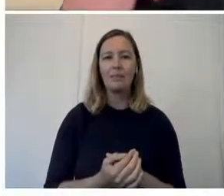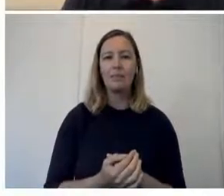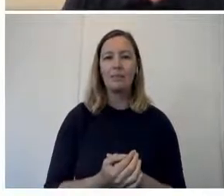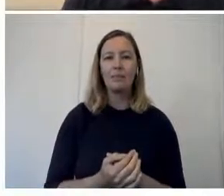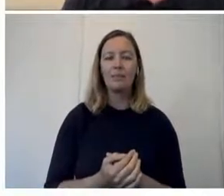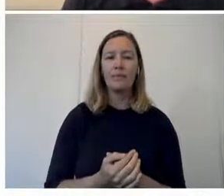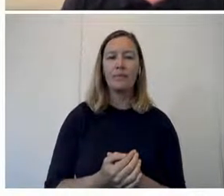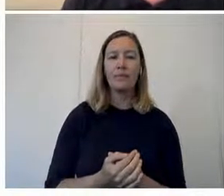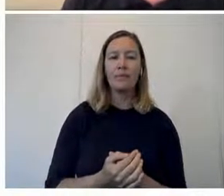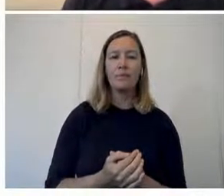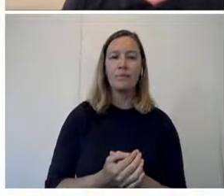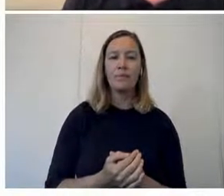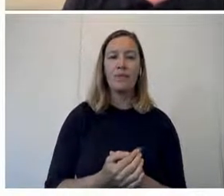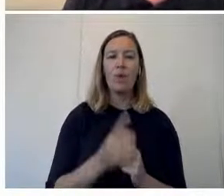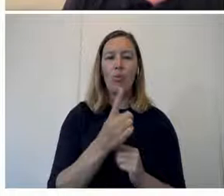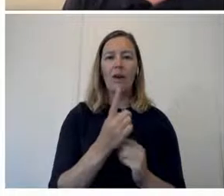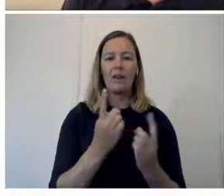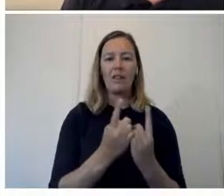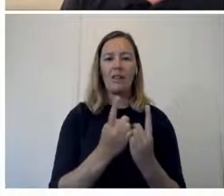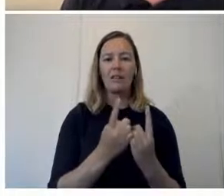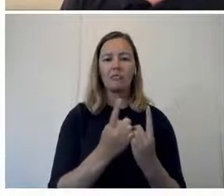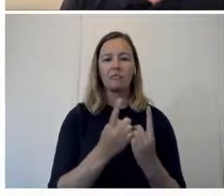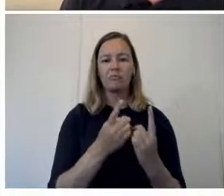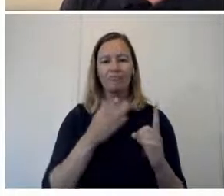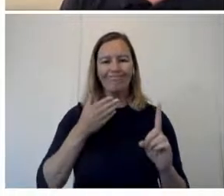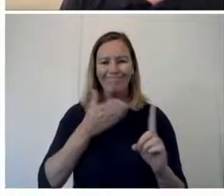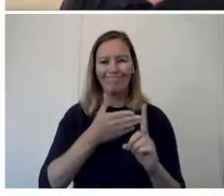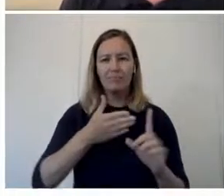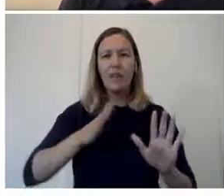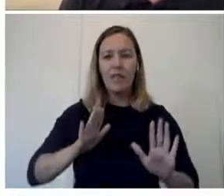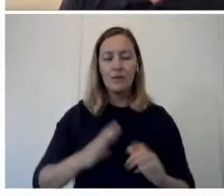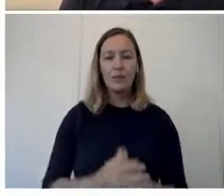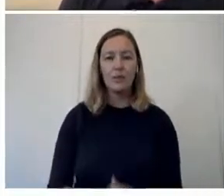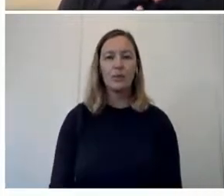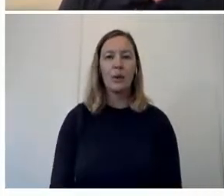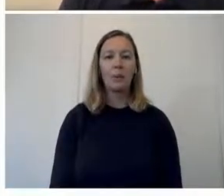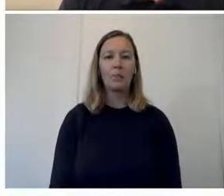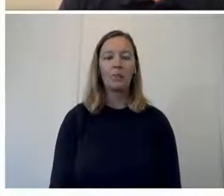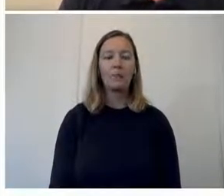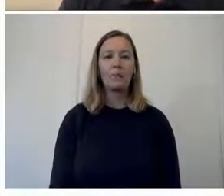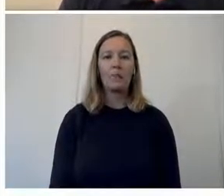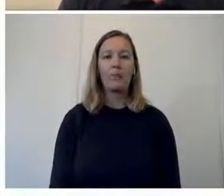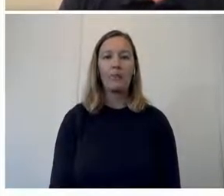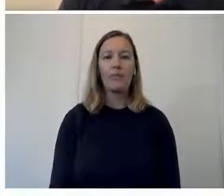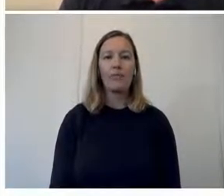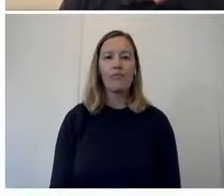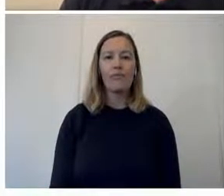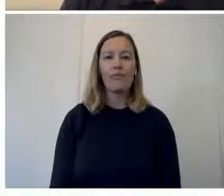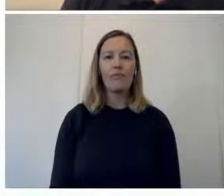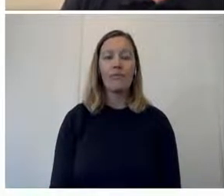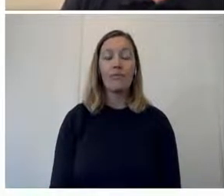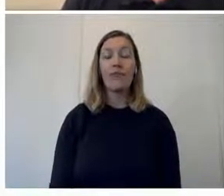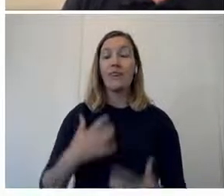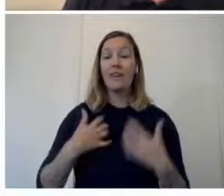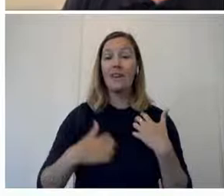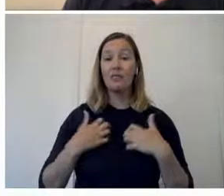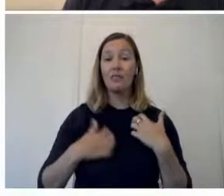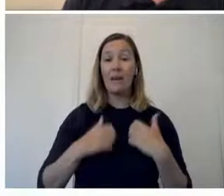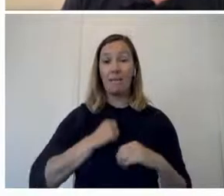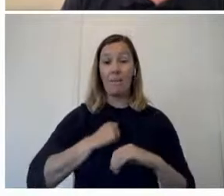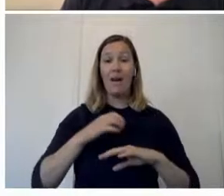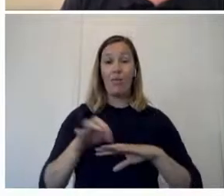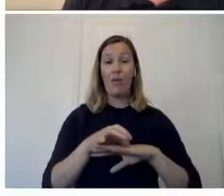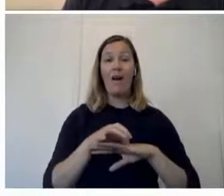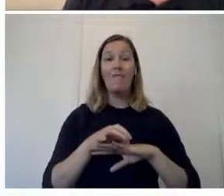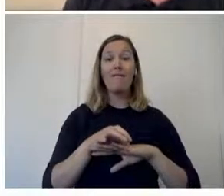quite prominent and quite well known. It's interesting because my wife was in this, like,